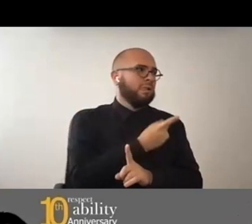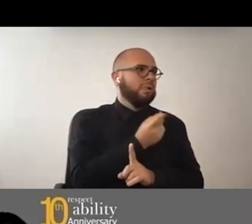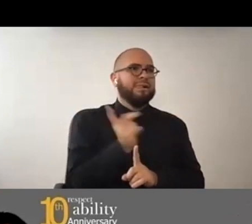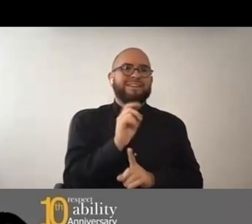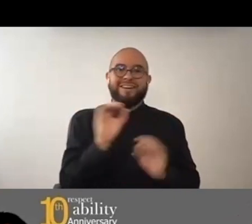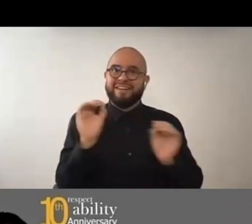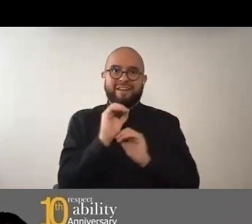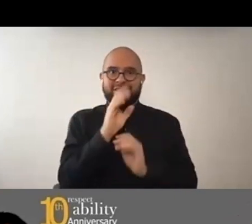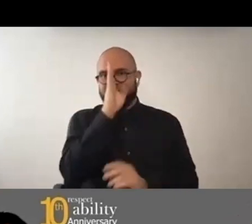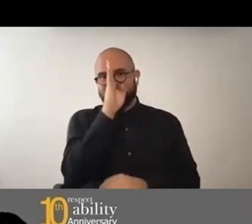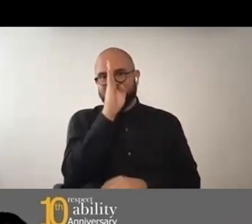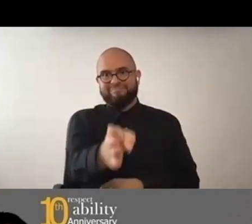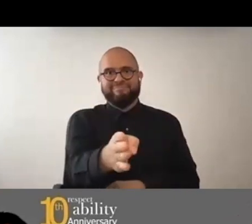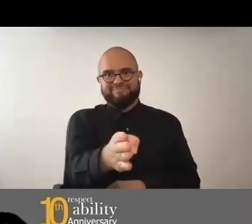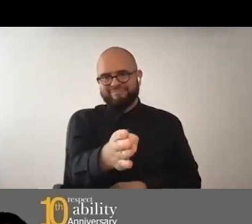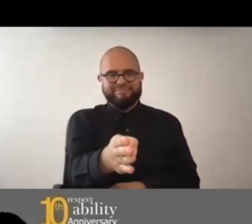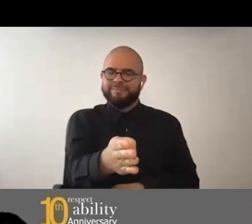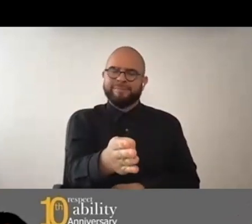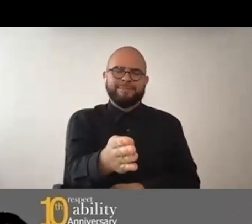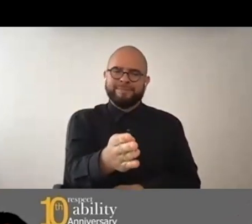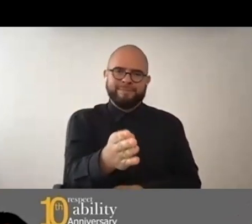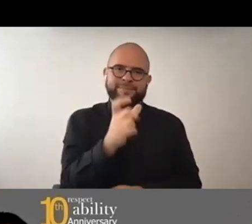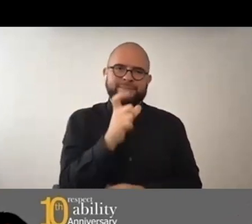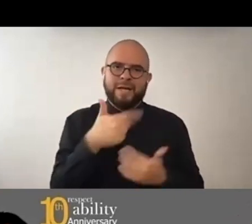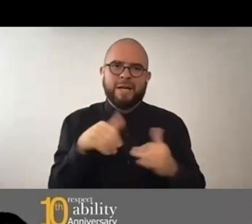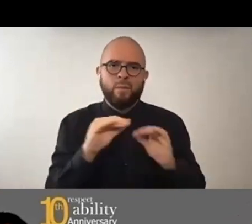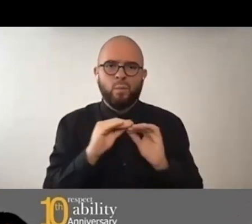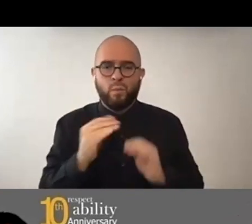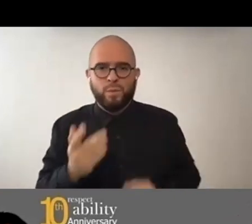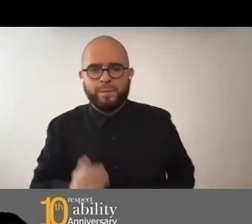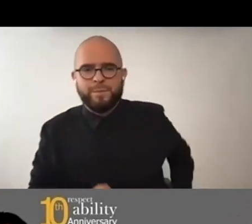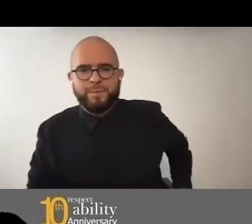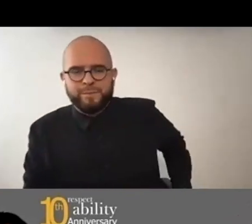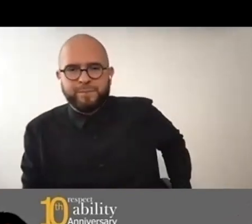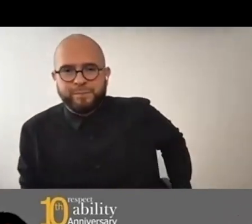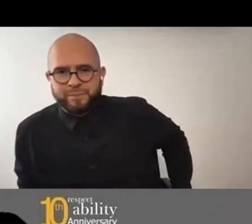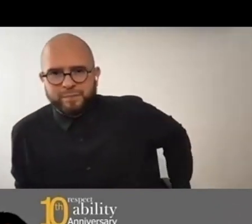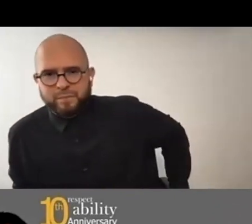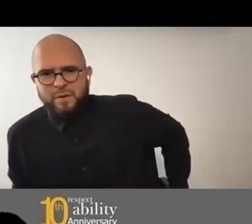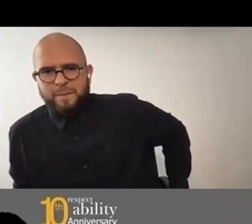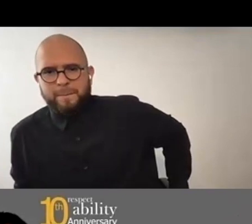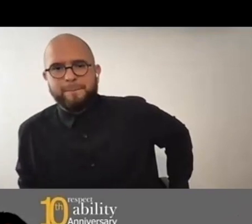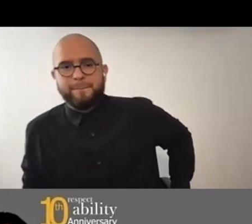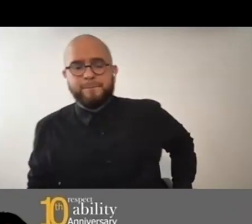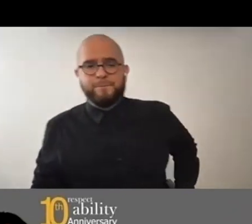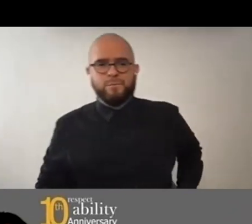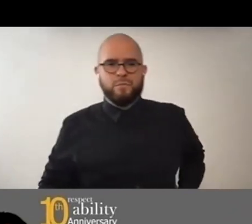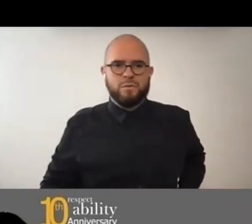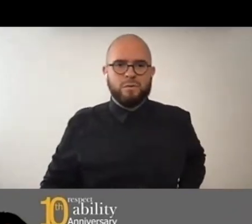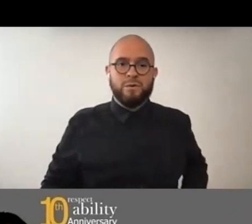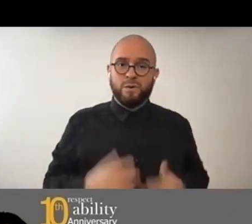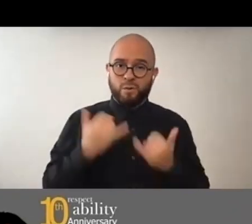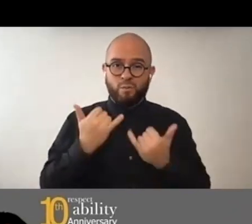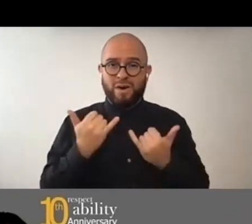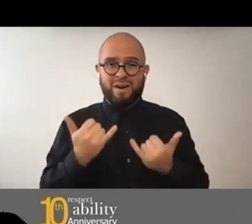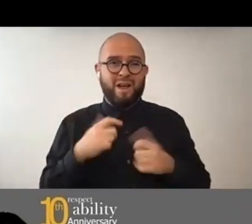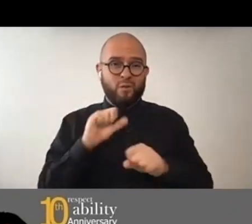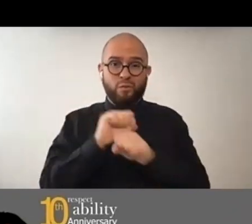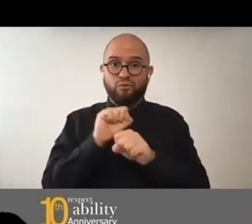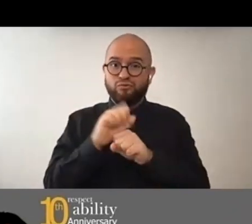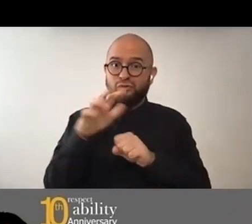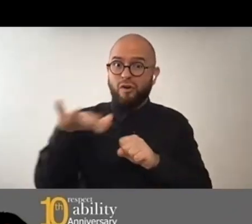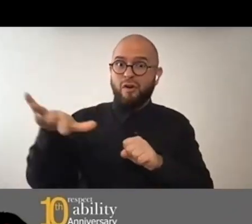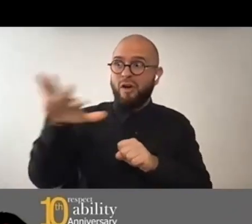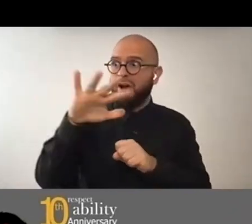anymore. To the points that have already been made, right now there's an incredibly competitive job market, and you think